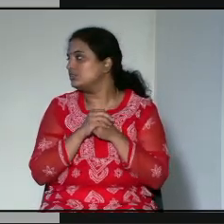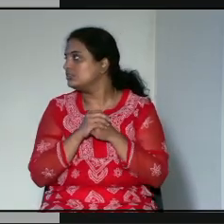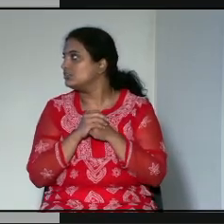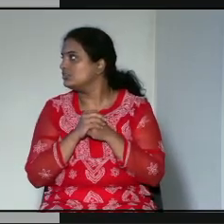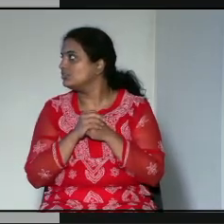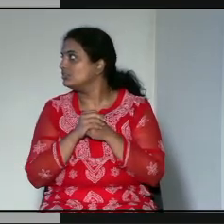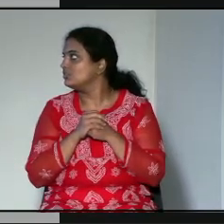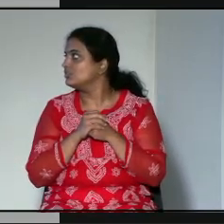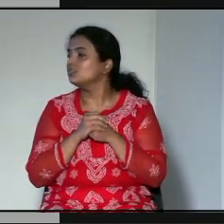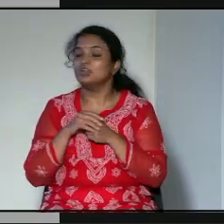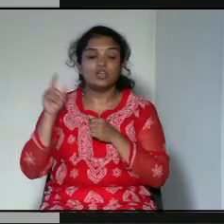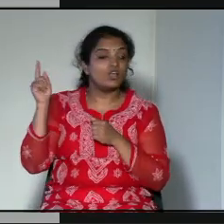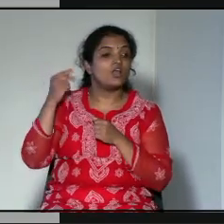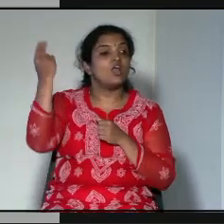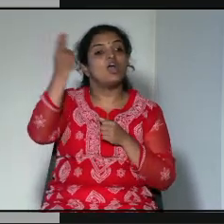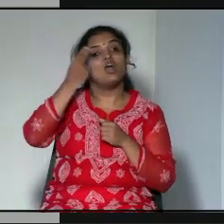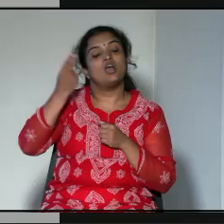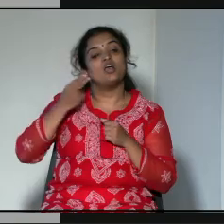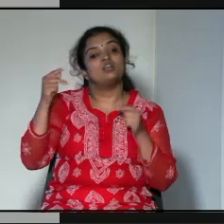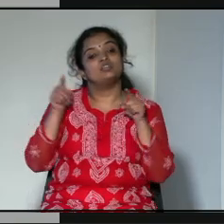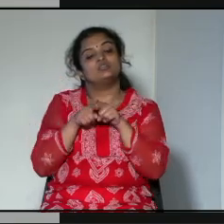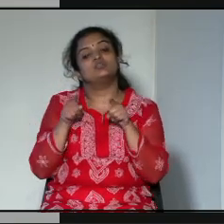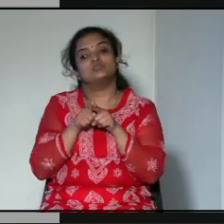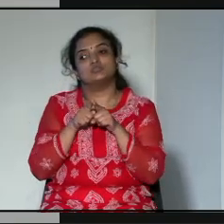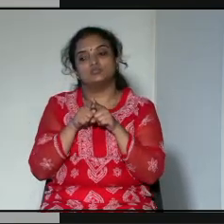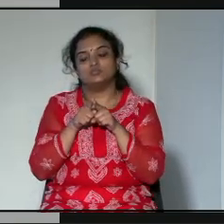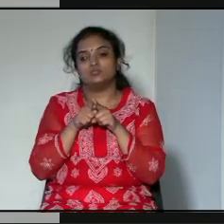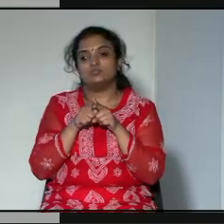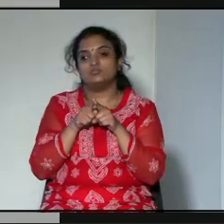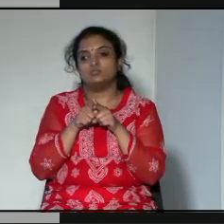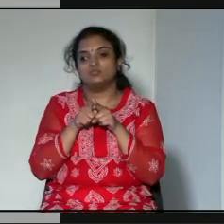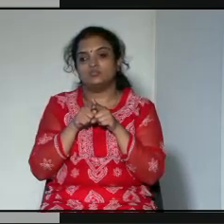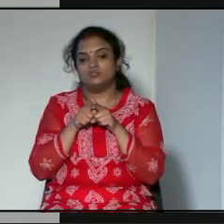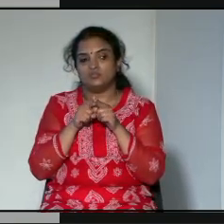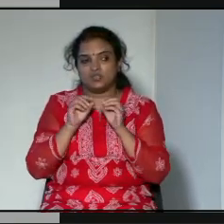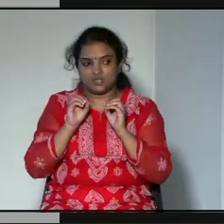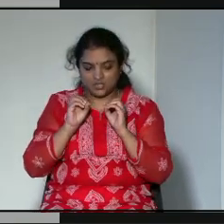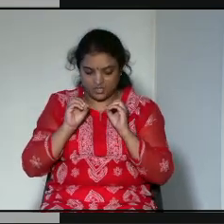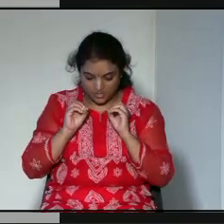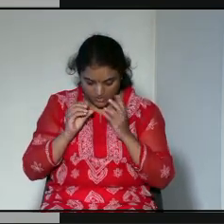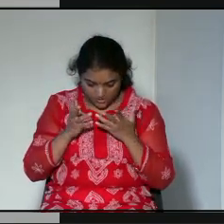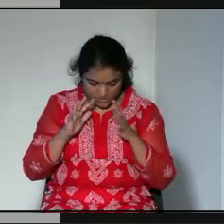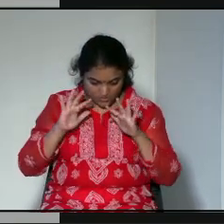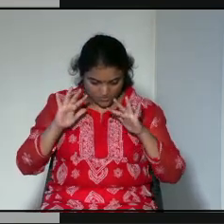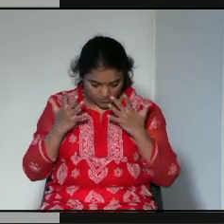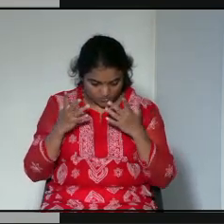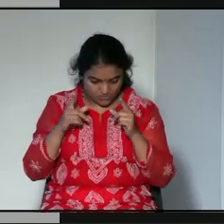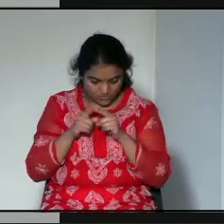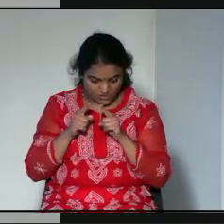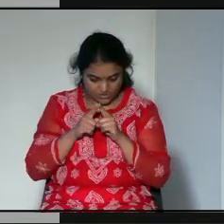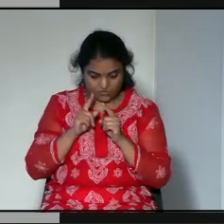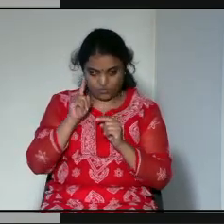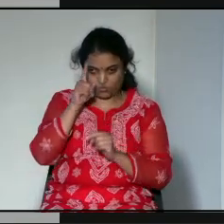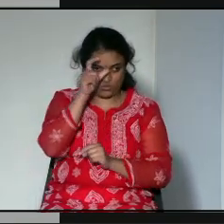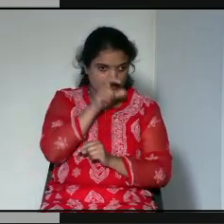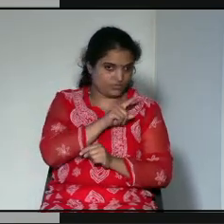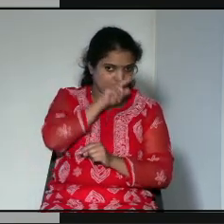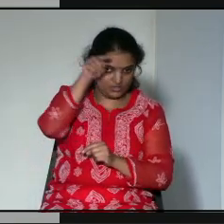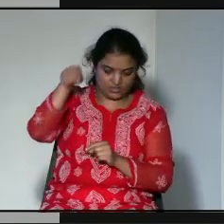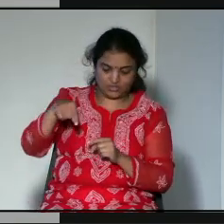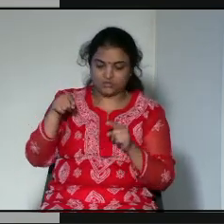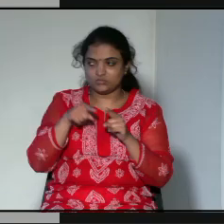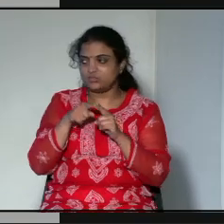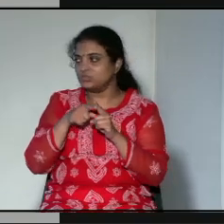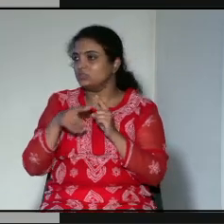Indoors was the artist studio come living come bedroom, where, as one foreign visitor writes, Meera lives surrounded